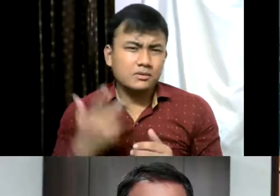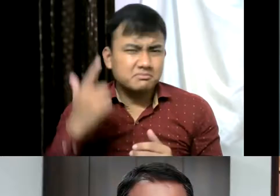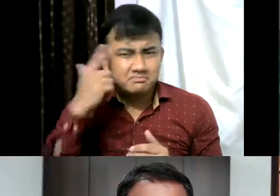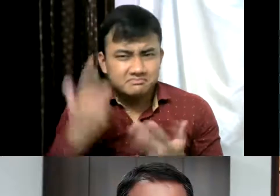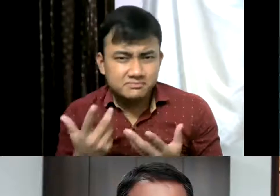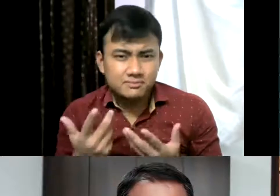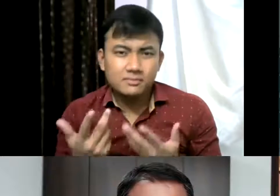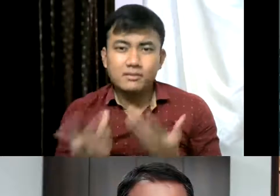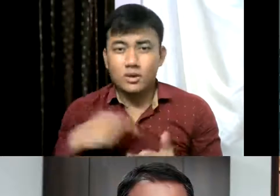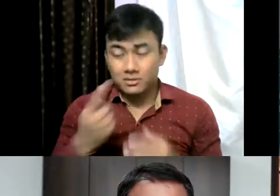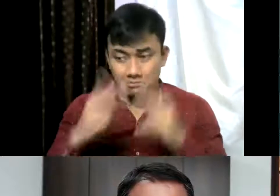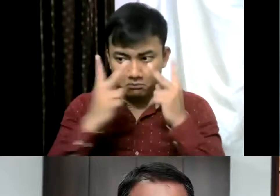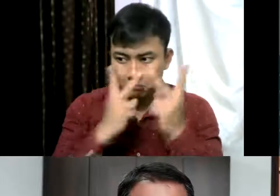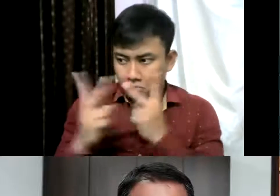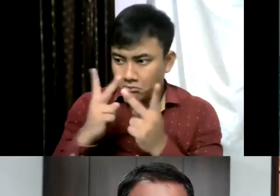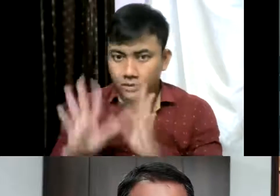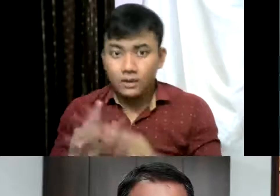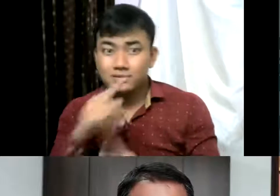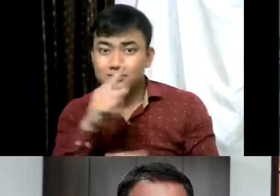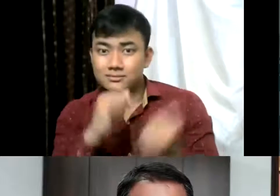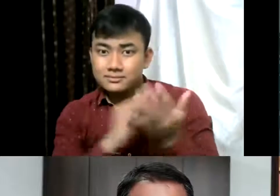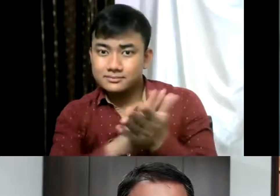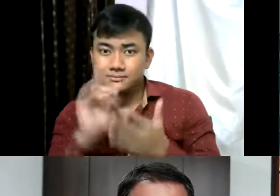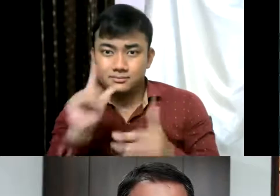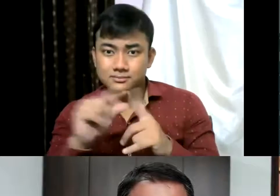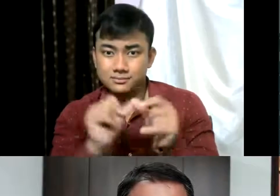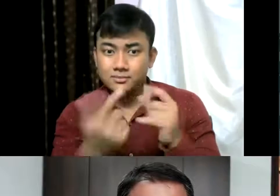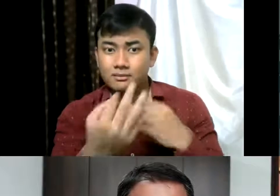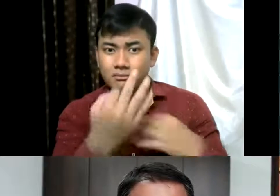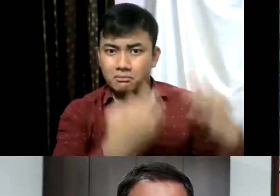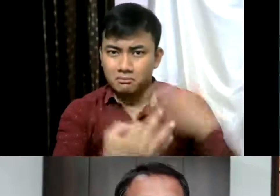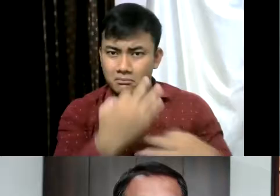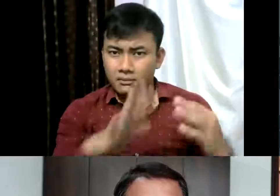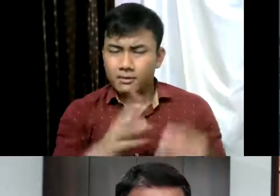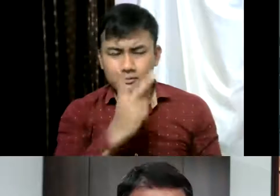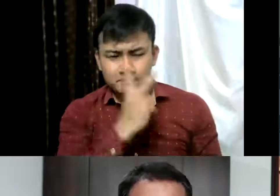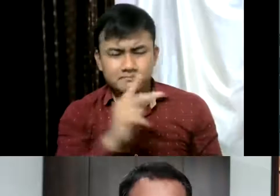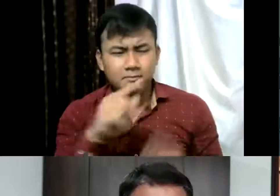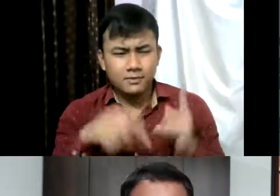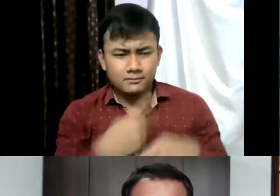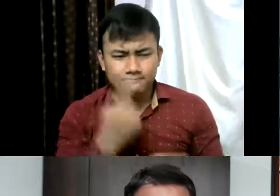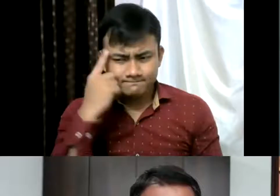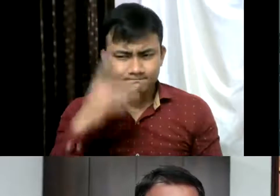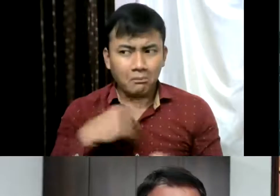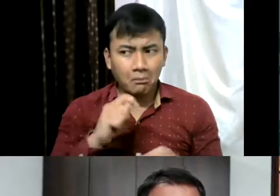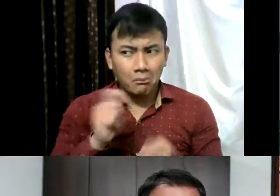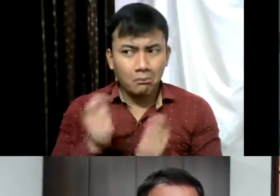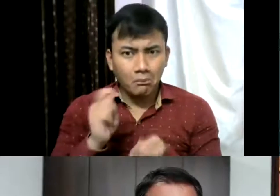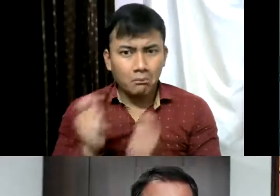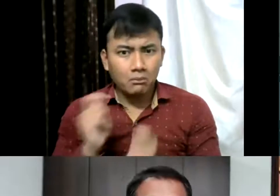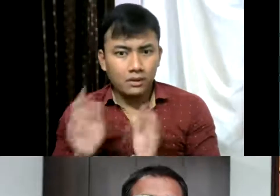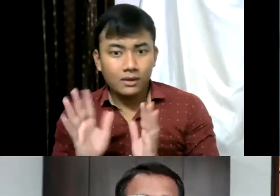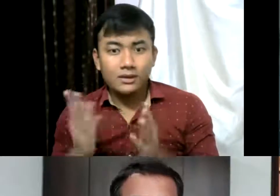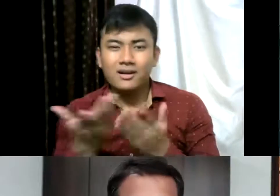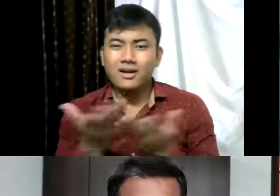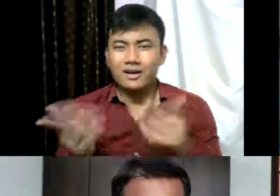the blurb that Shilpa introduced the webinar with, in terms of how we have changed our ways of negotiating our lives, dating,